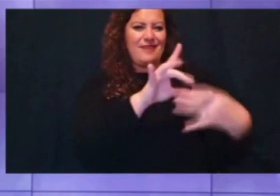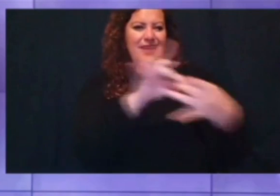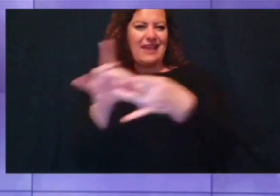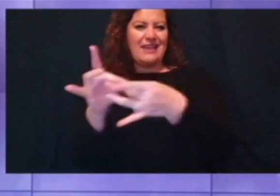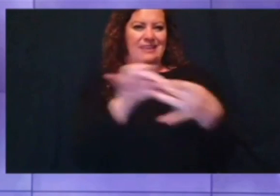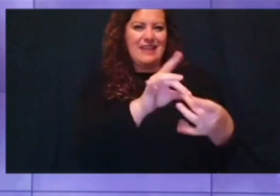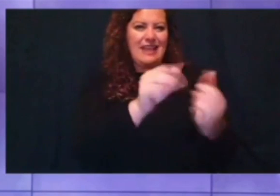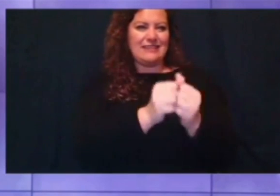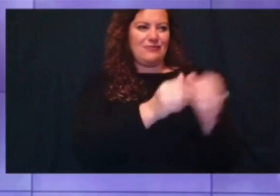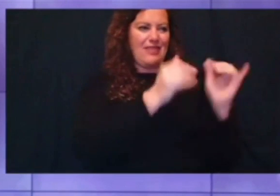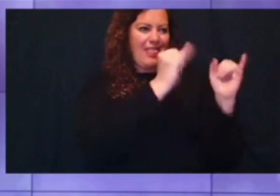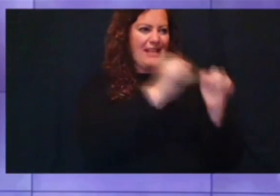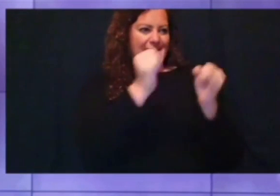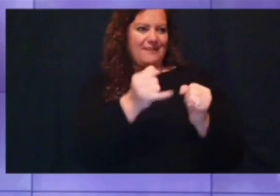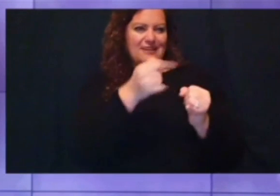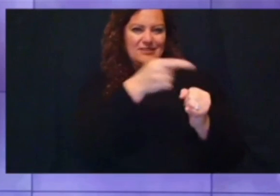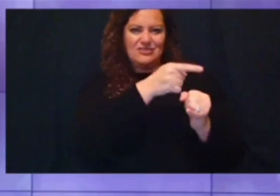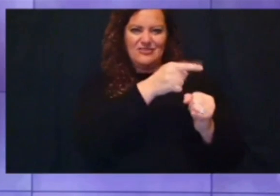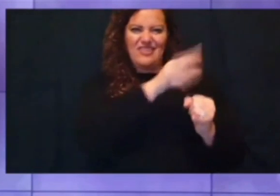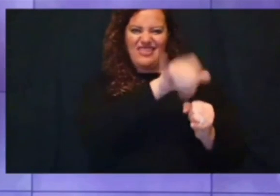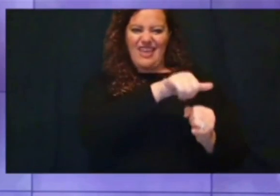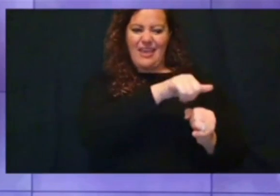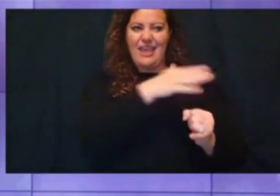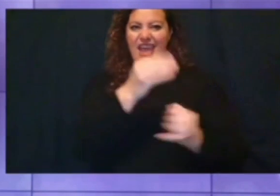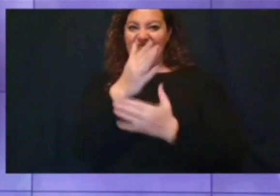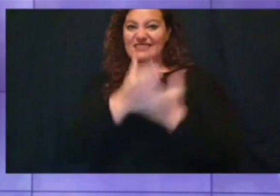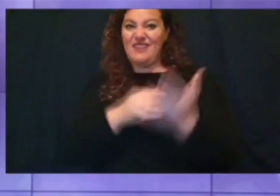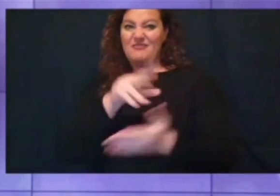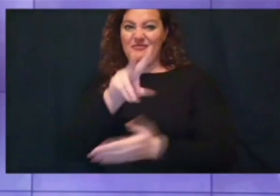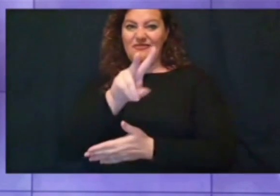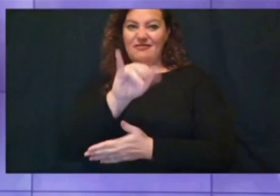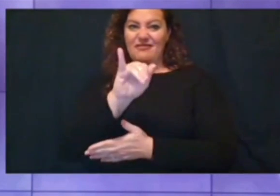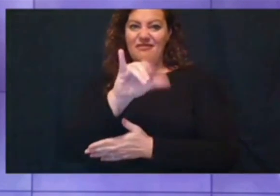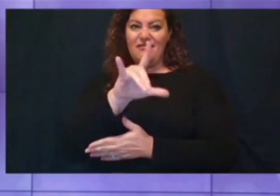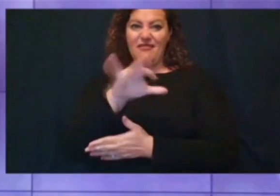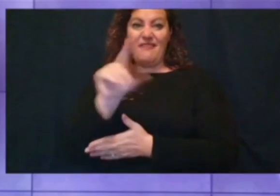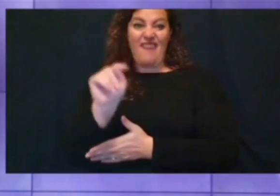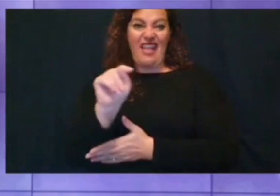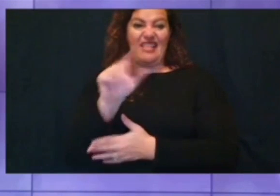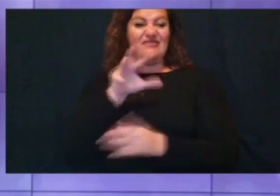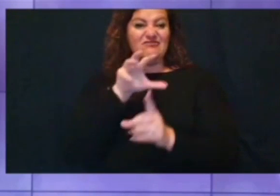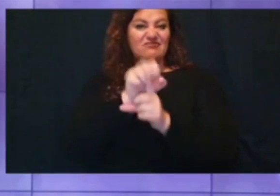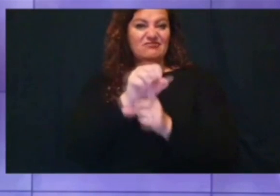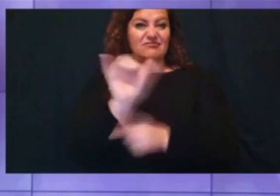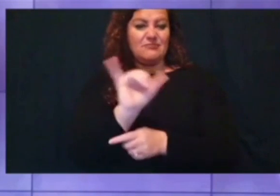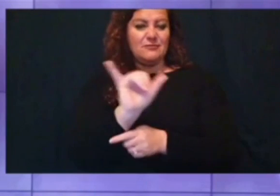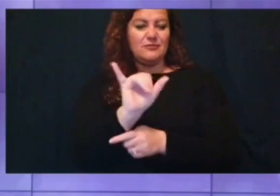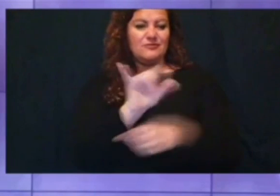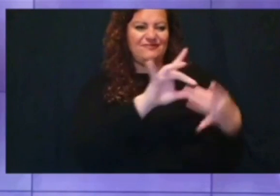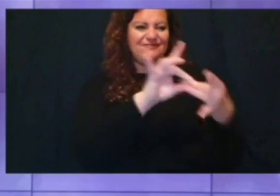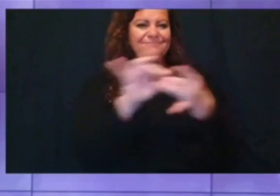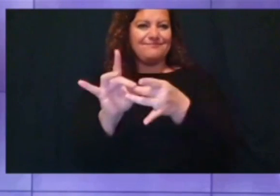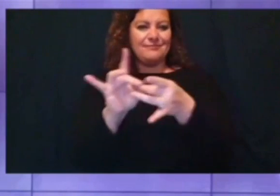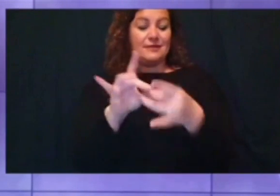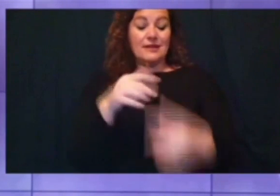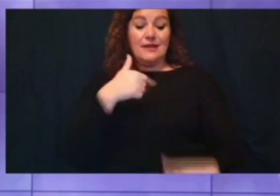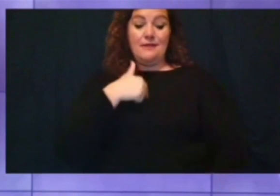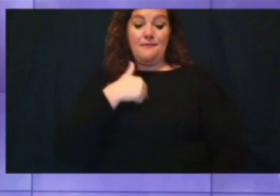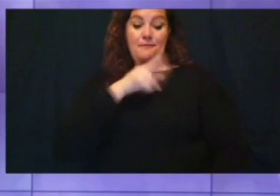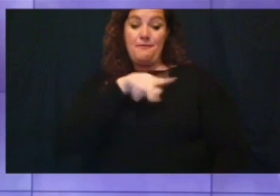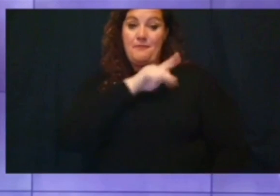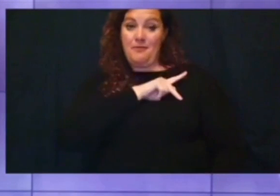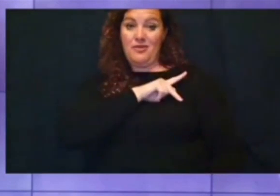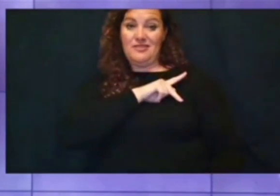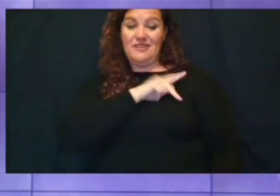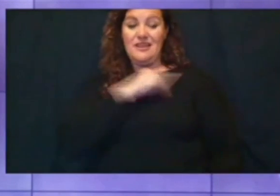these crimes and some of the violent crimes. And what I can tell you is that me personally, I know that